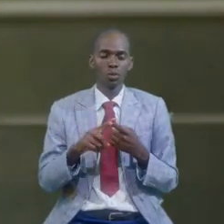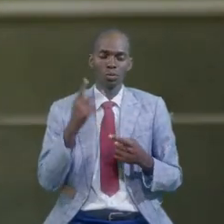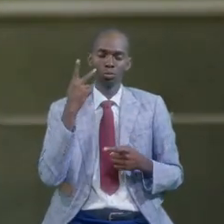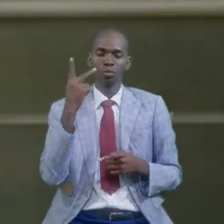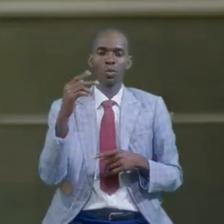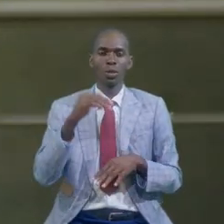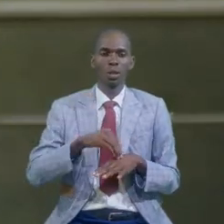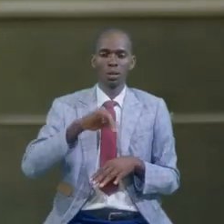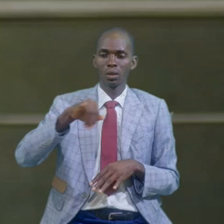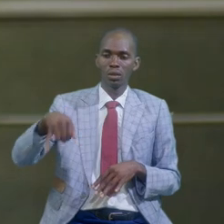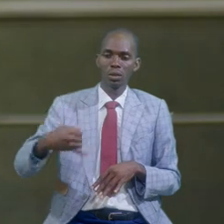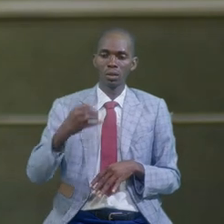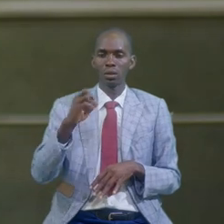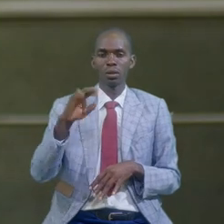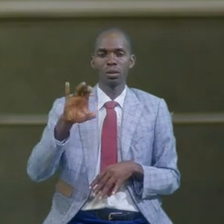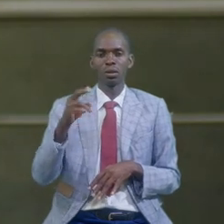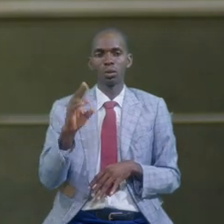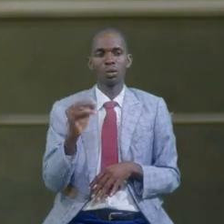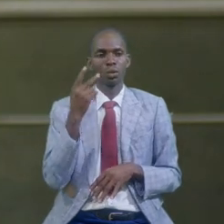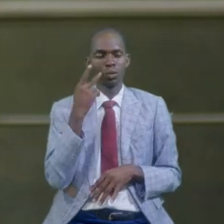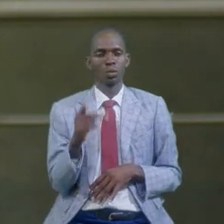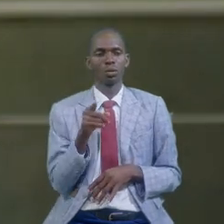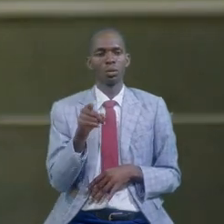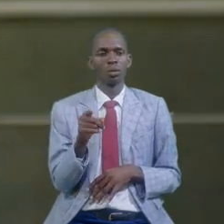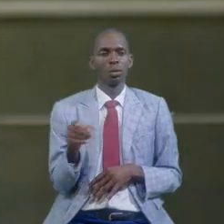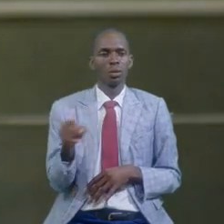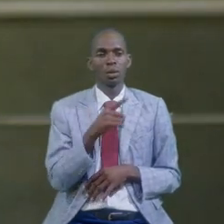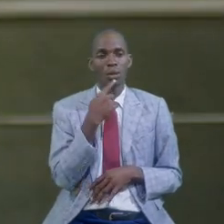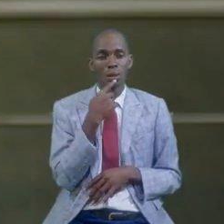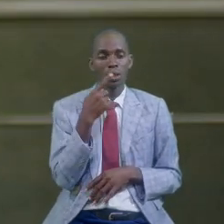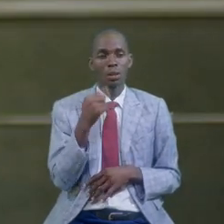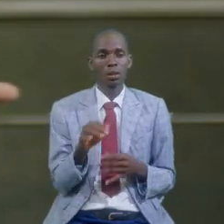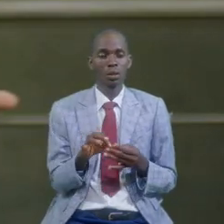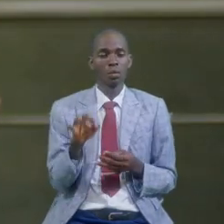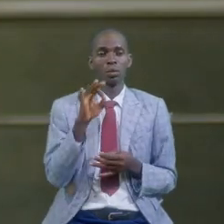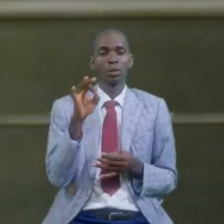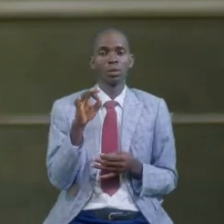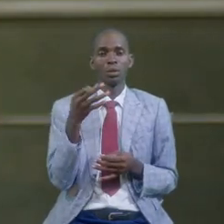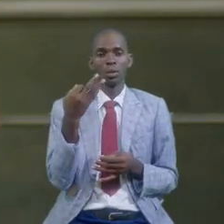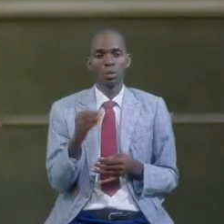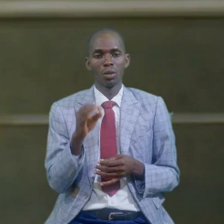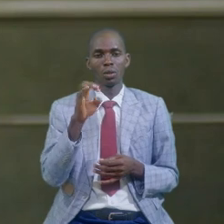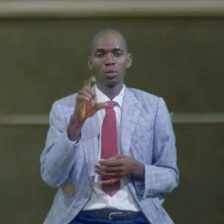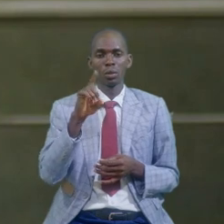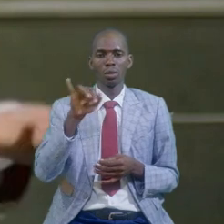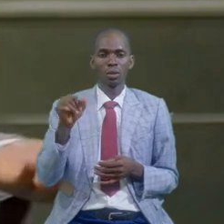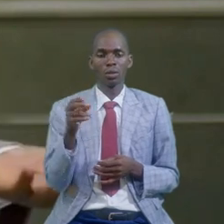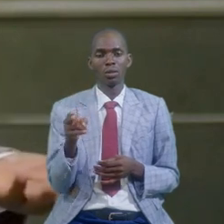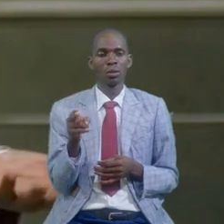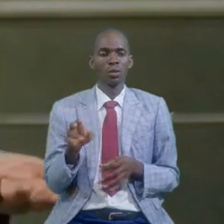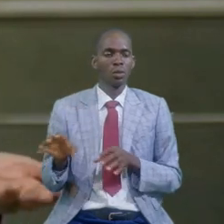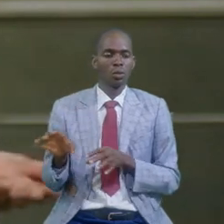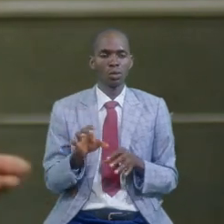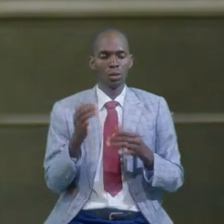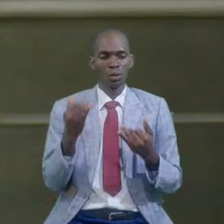saw him, they said, the spirit of Elijah doth